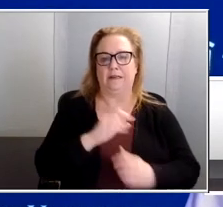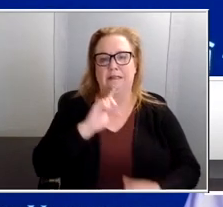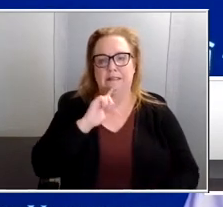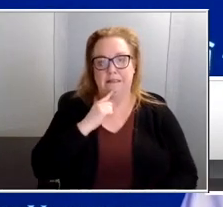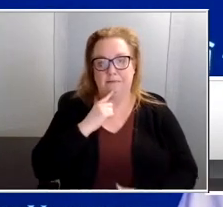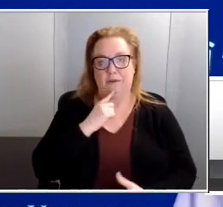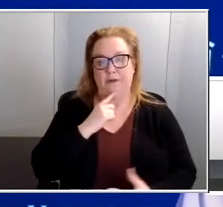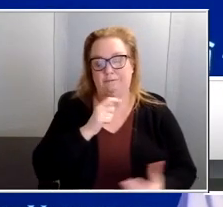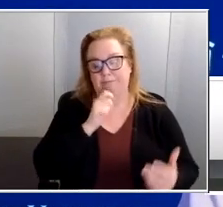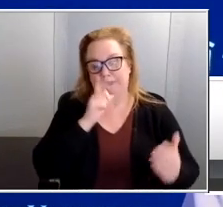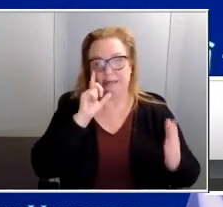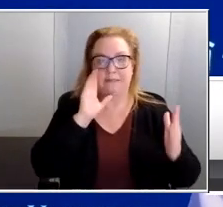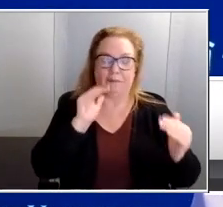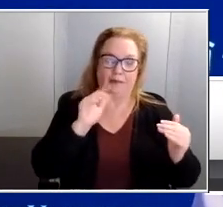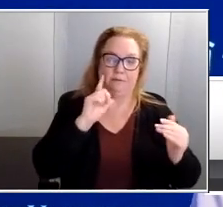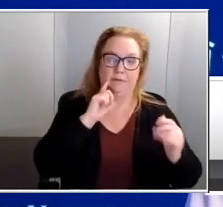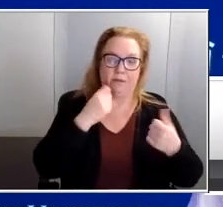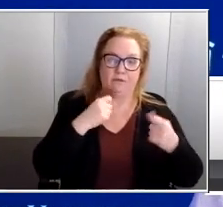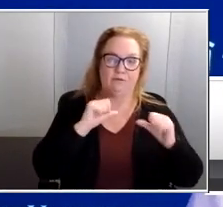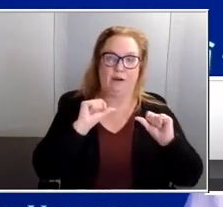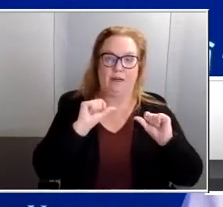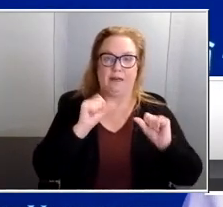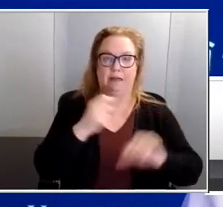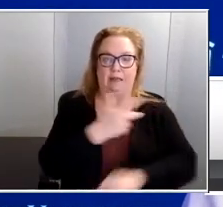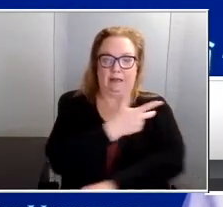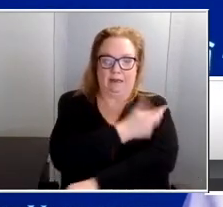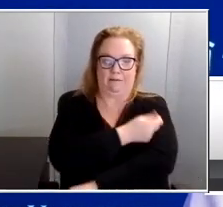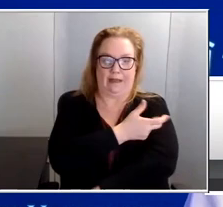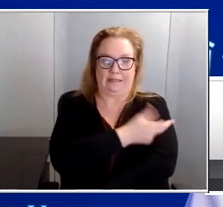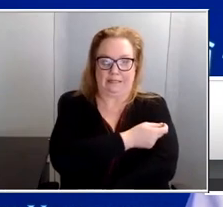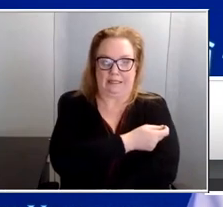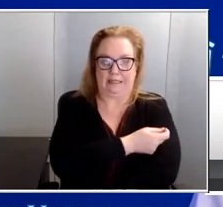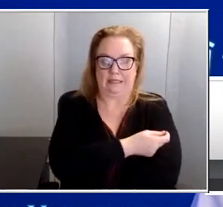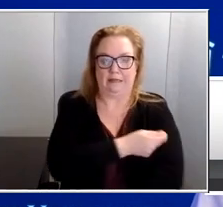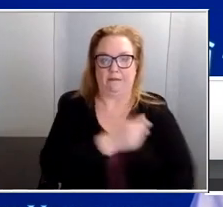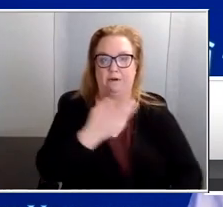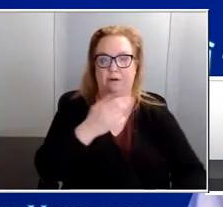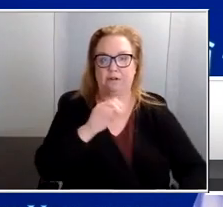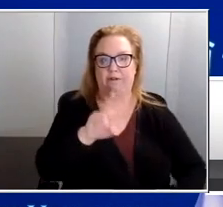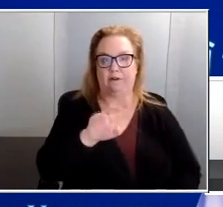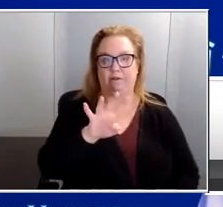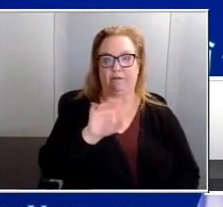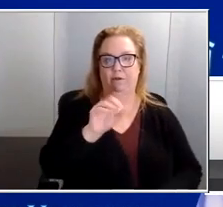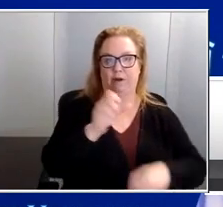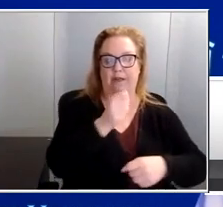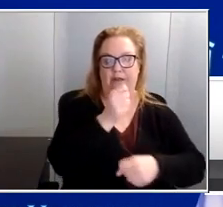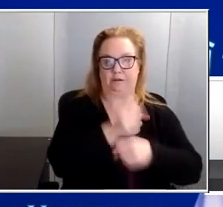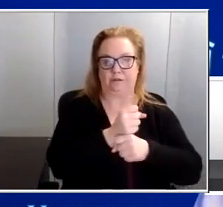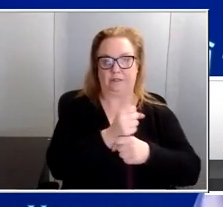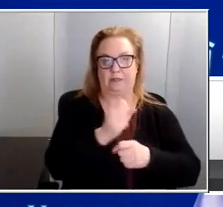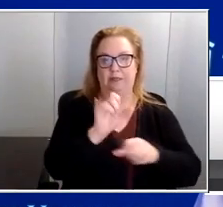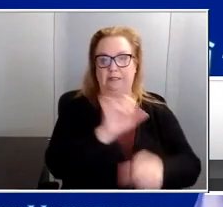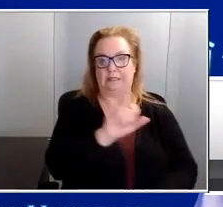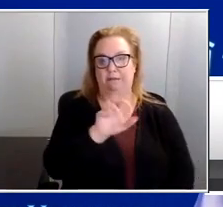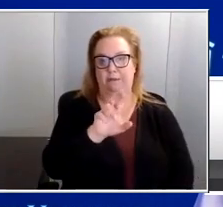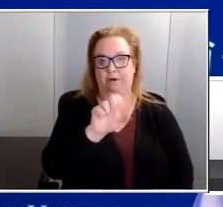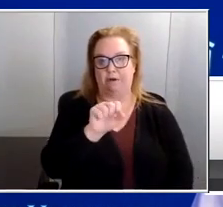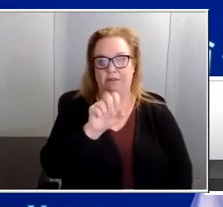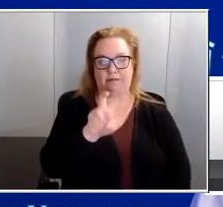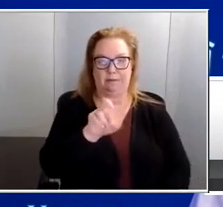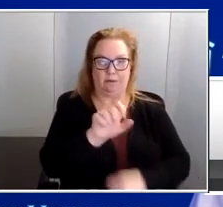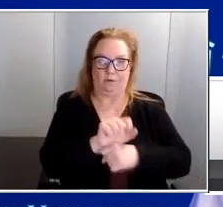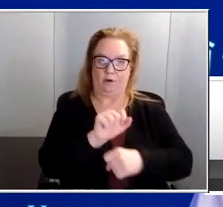it unexpected? Probably not. We've been trying to get a vaccine for HIV for 40 years. You know, same thing with RSV. We've been working for